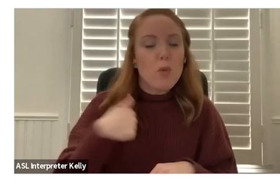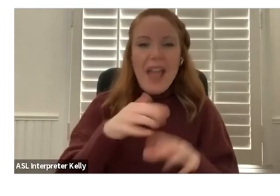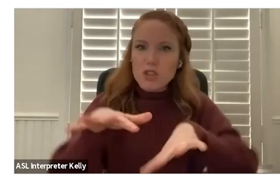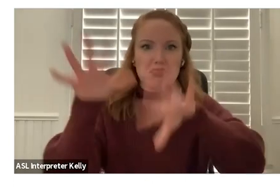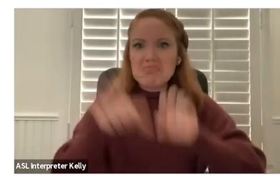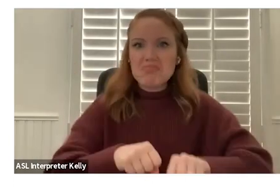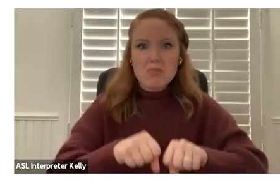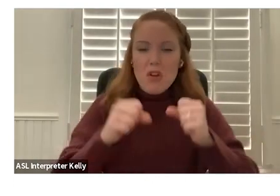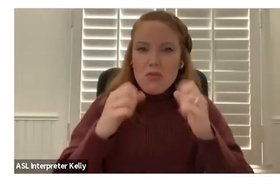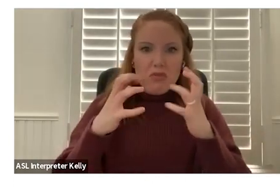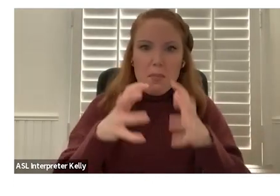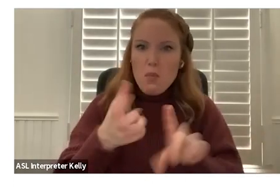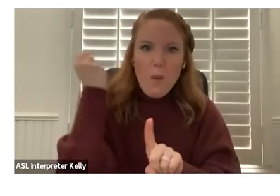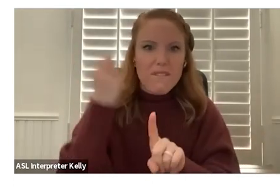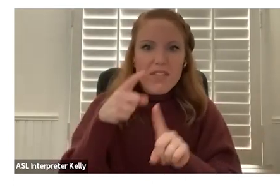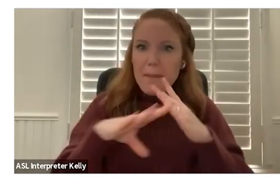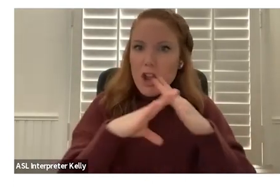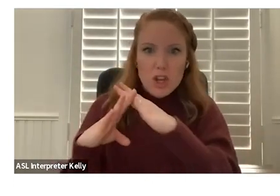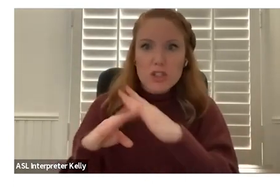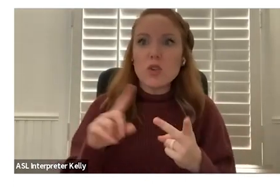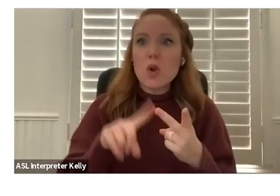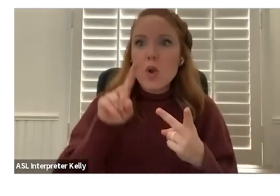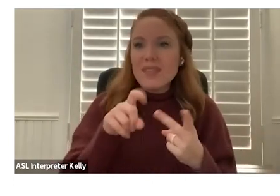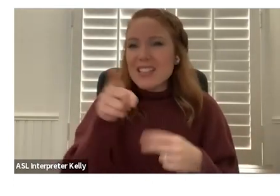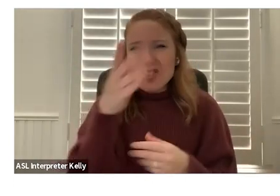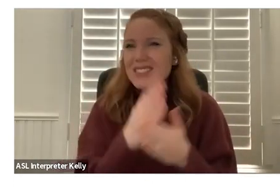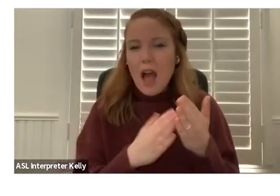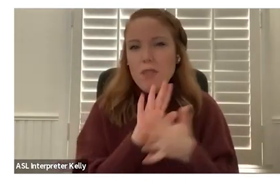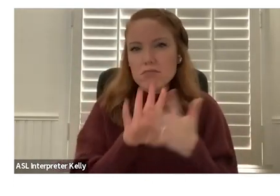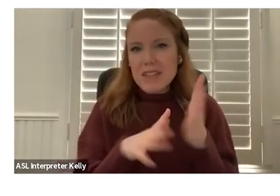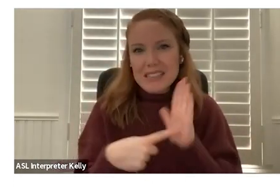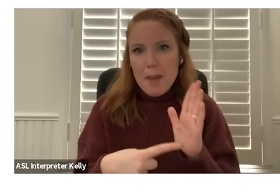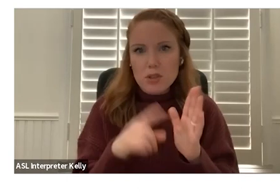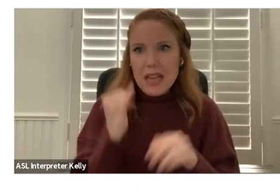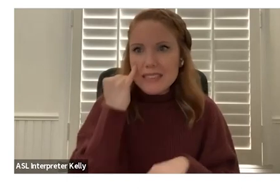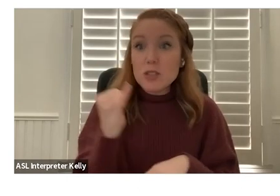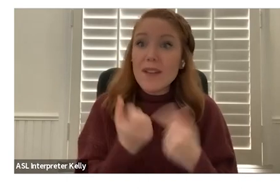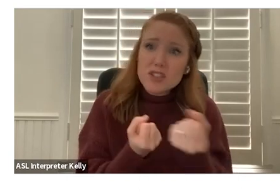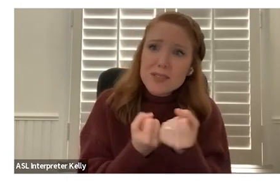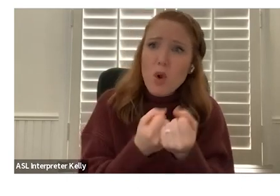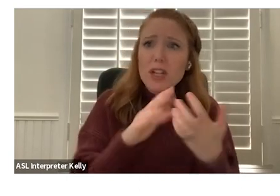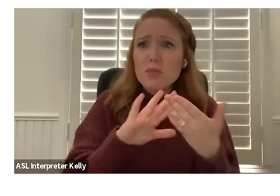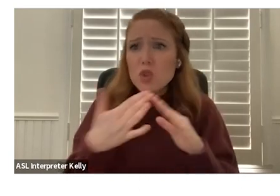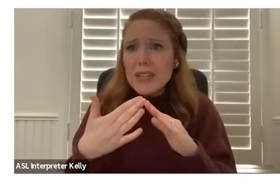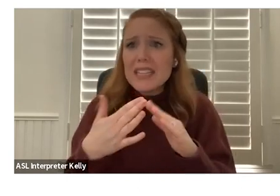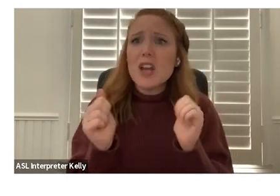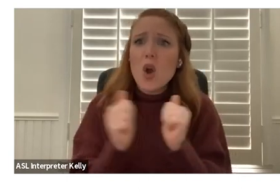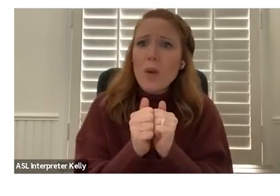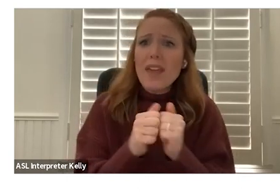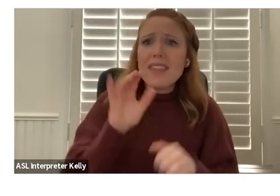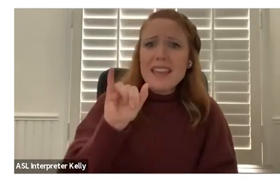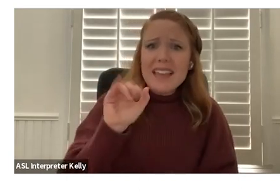generation, from person to person. All of these things are really helpful, but we have access to